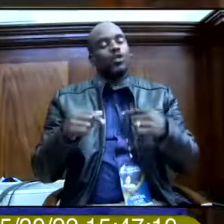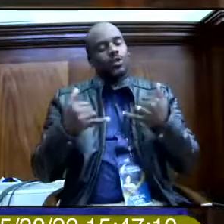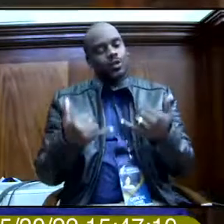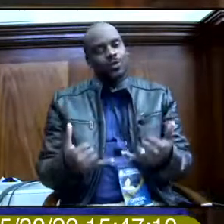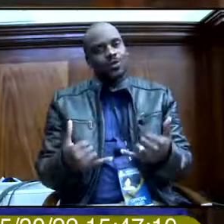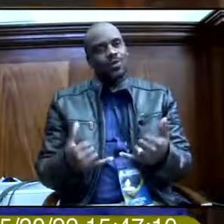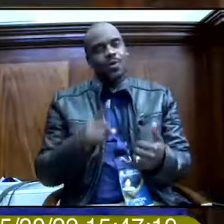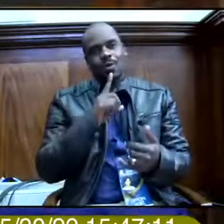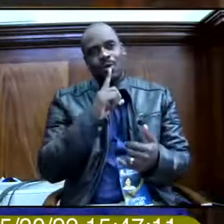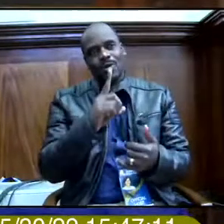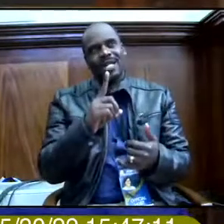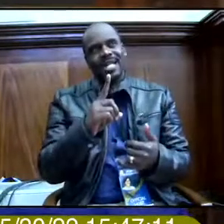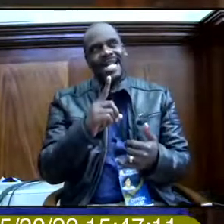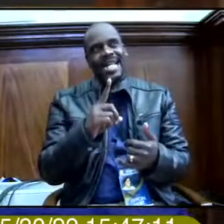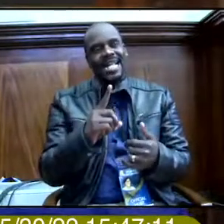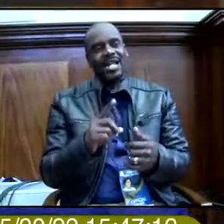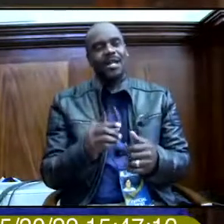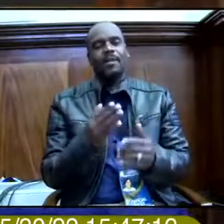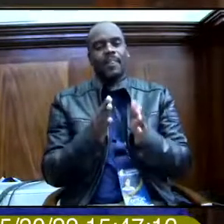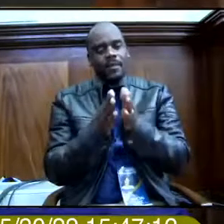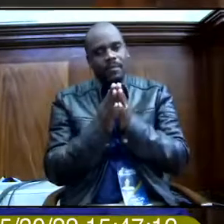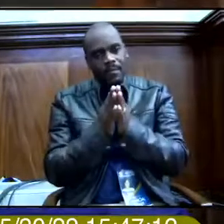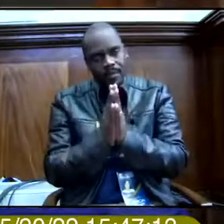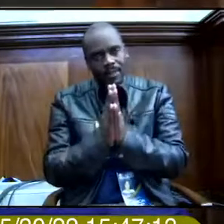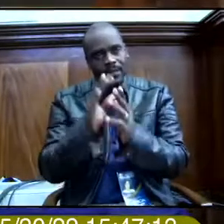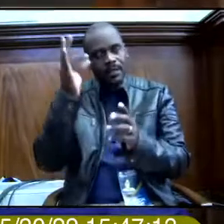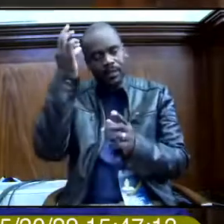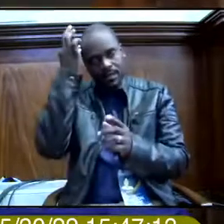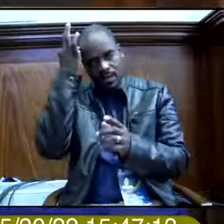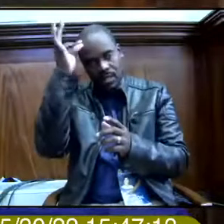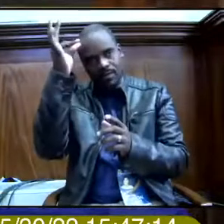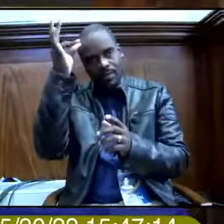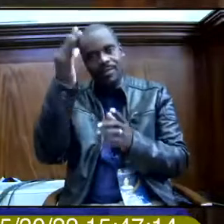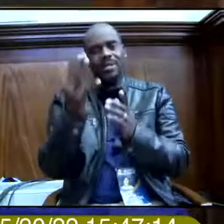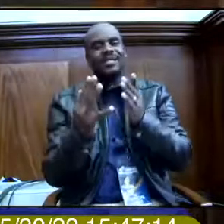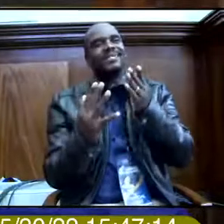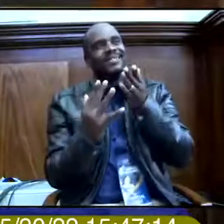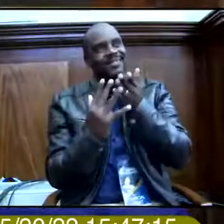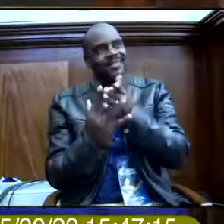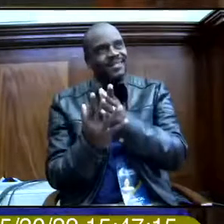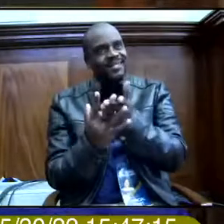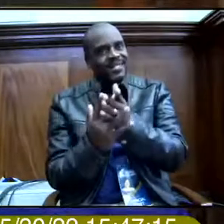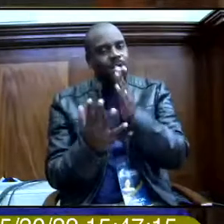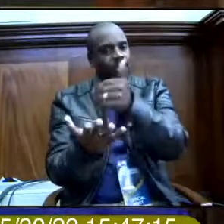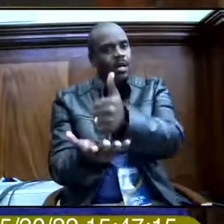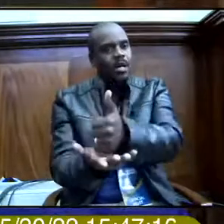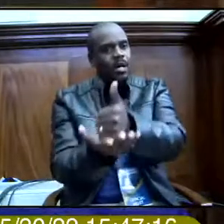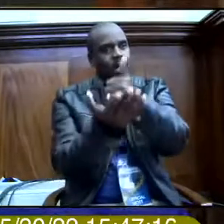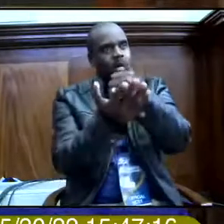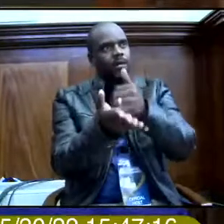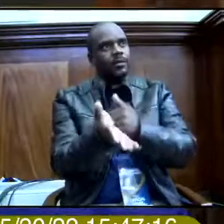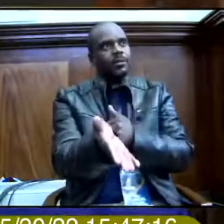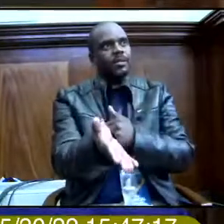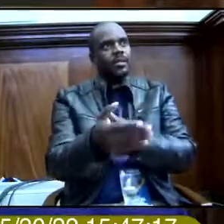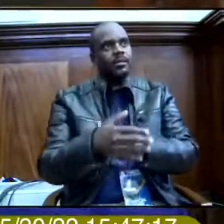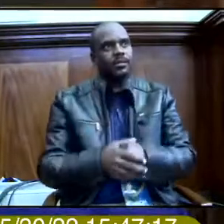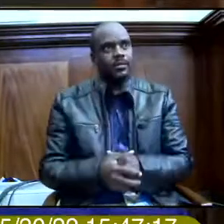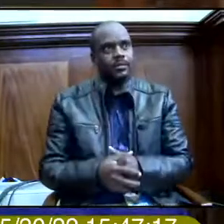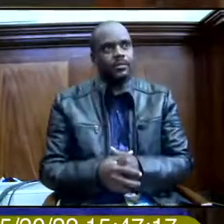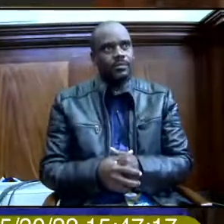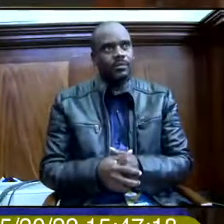the government intervene we have so many people in the settlement